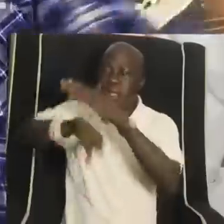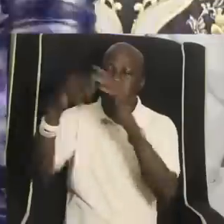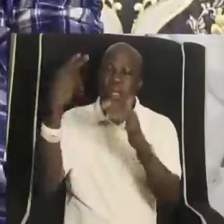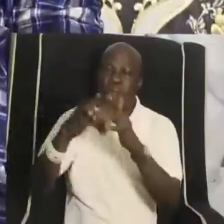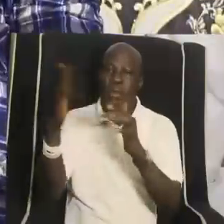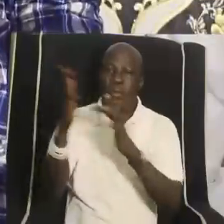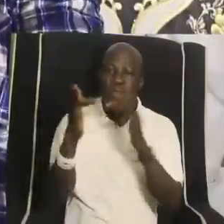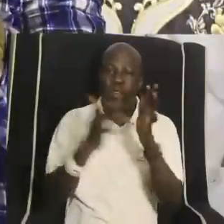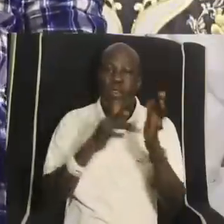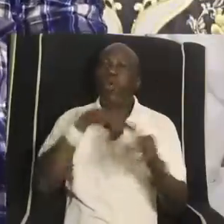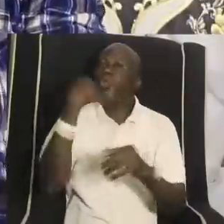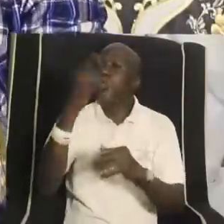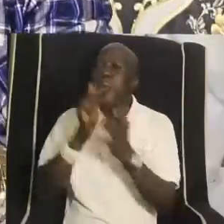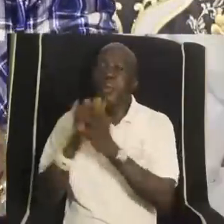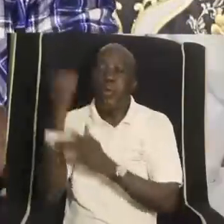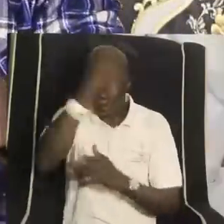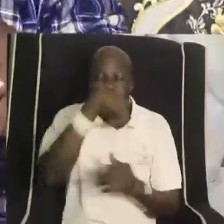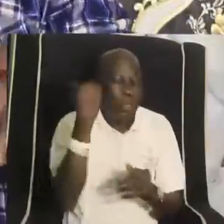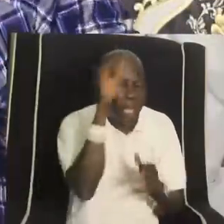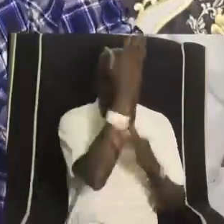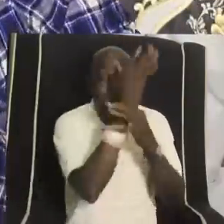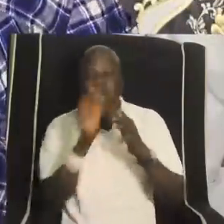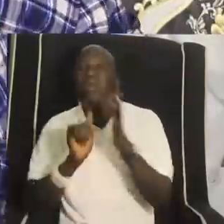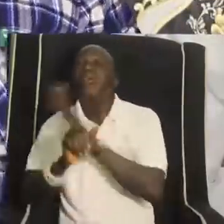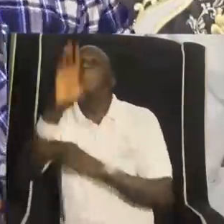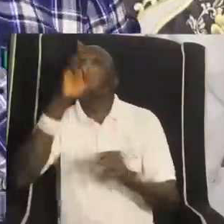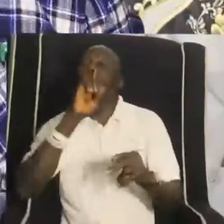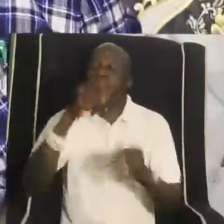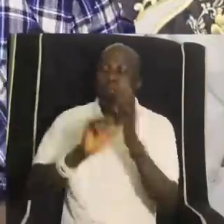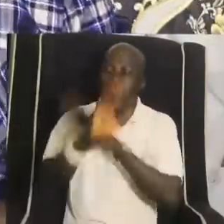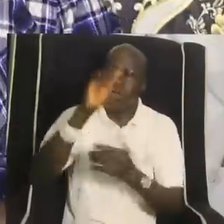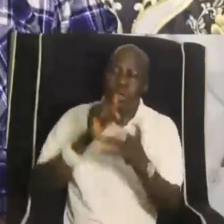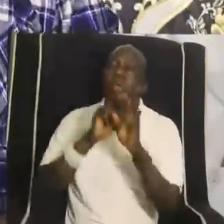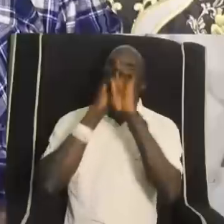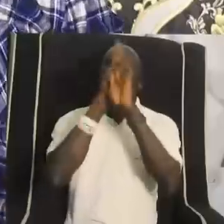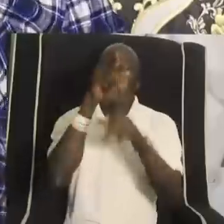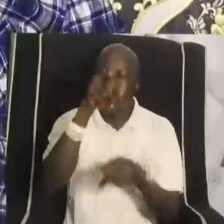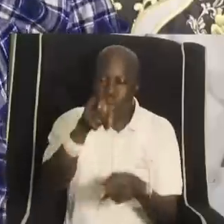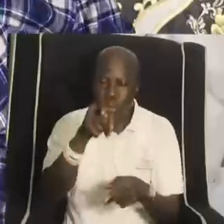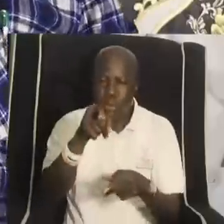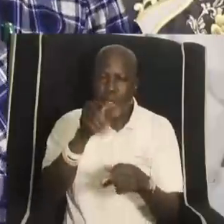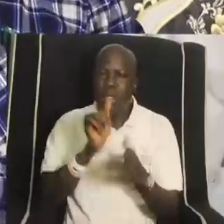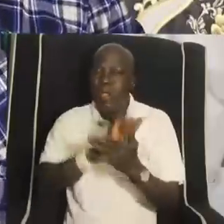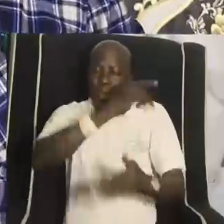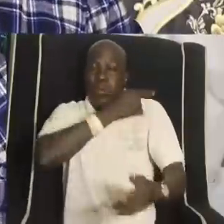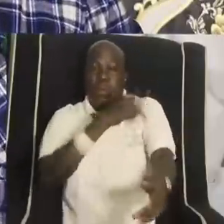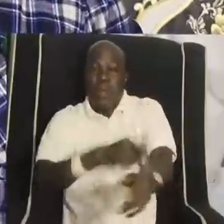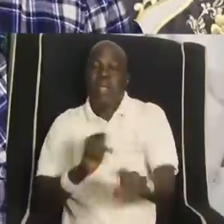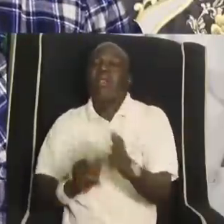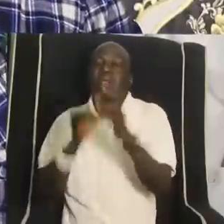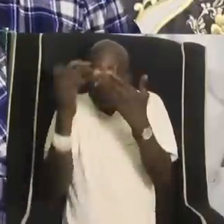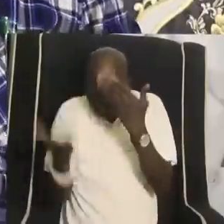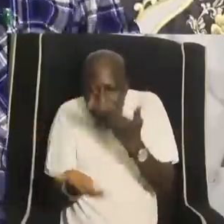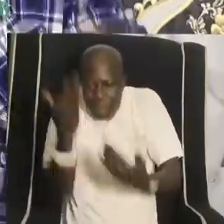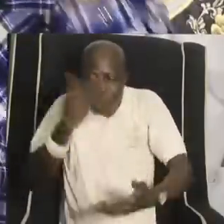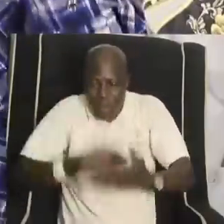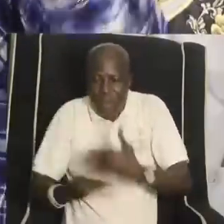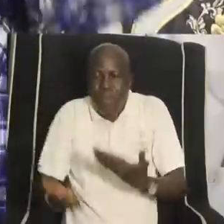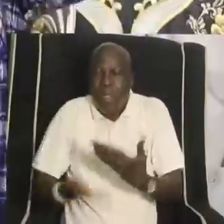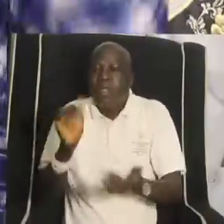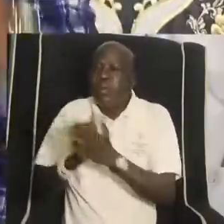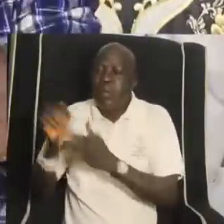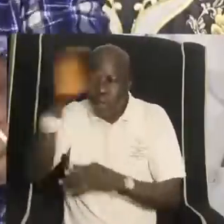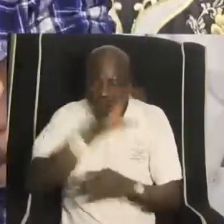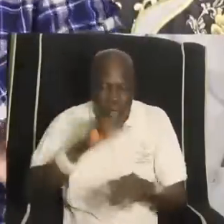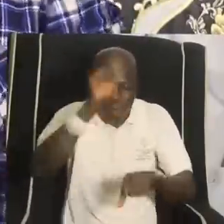name of Jesus. Gbogbo e te wo Oluwa. All of you trust in God. Oru da yi lo. God will answer you. A alabun yawara lo ma bi bo e je wa